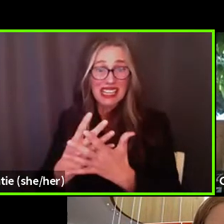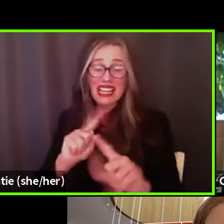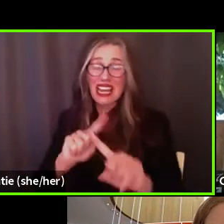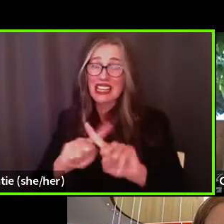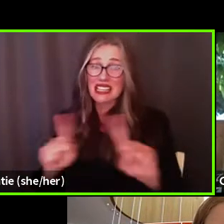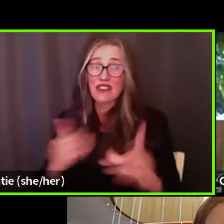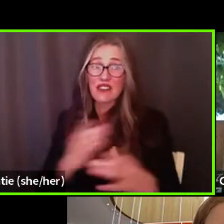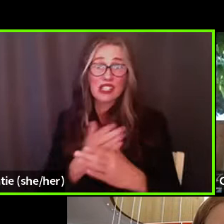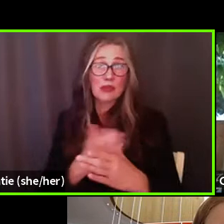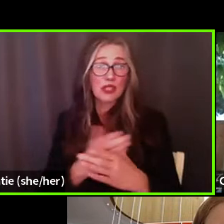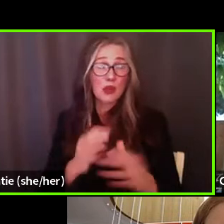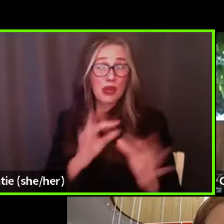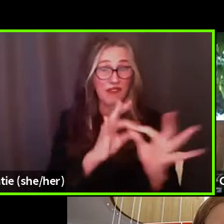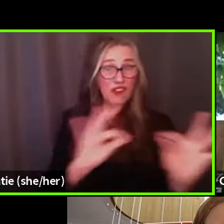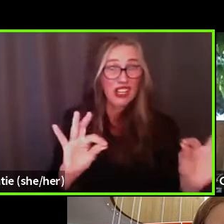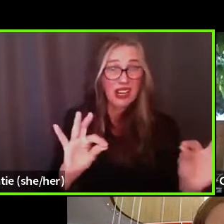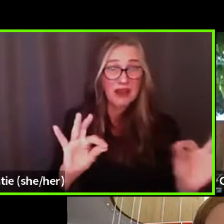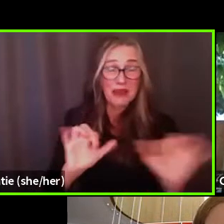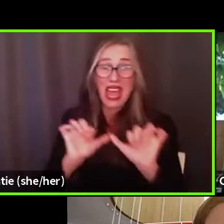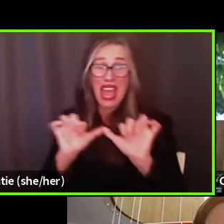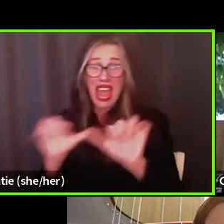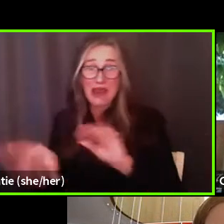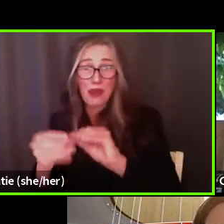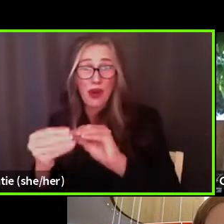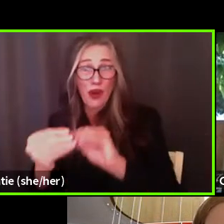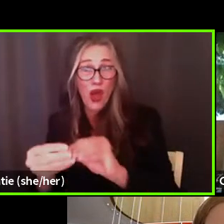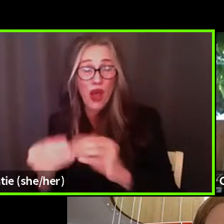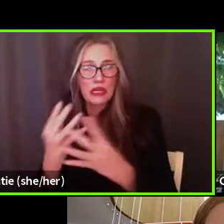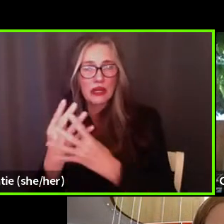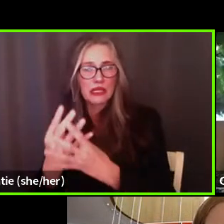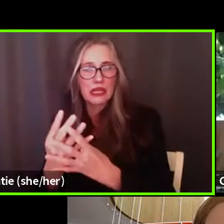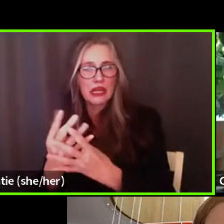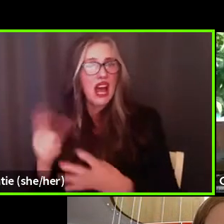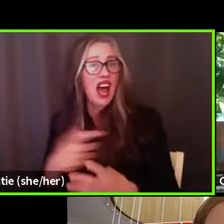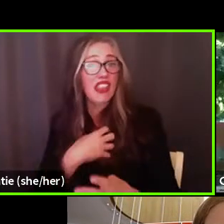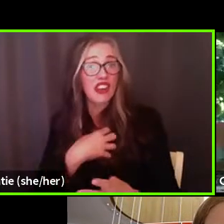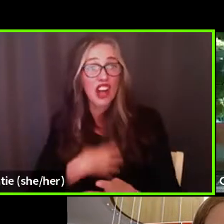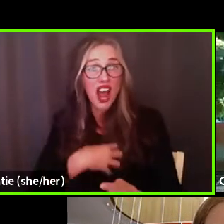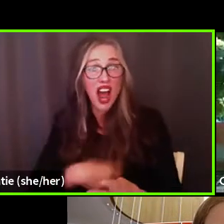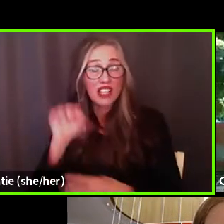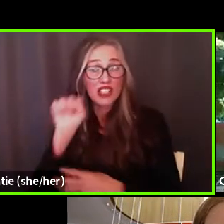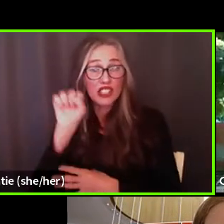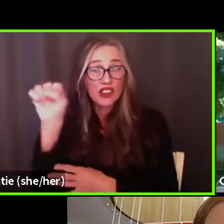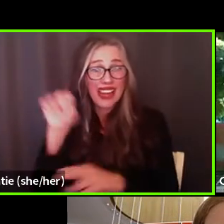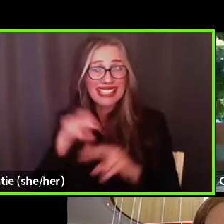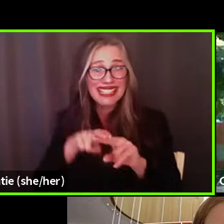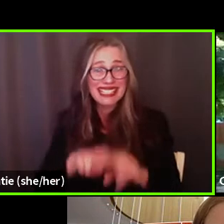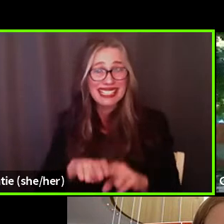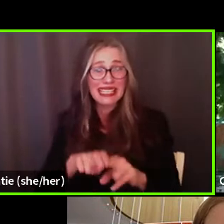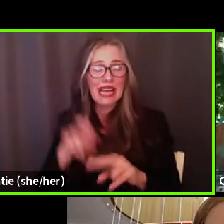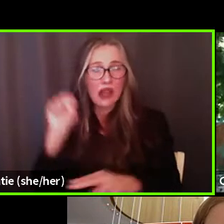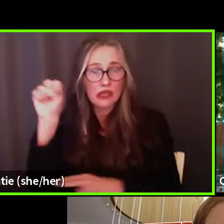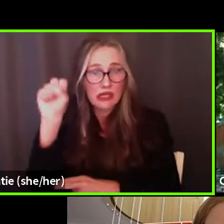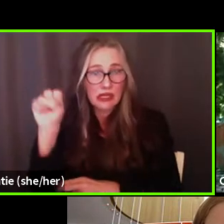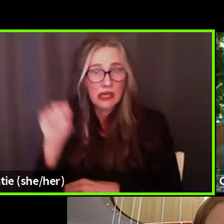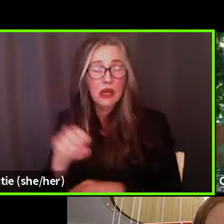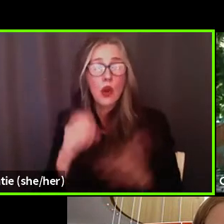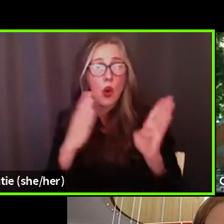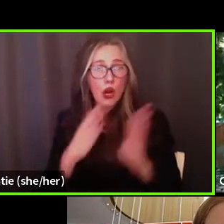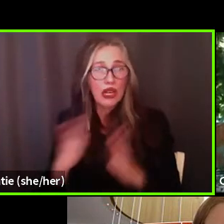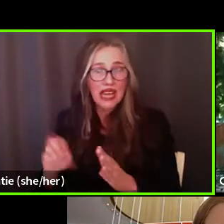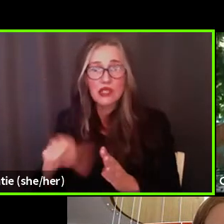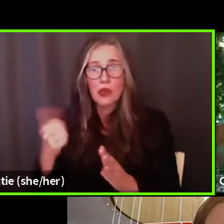prolonged incarceration other forms of resistance include hunger strikes sit-outs organizing and partnership with community-based